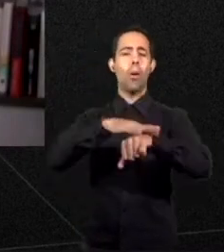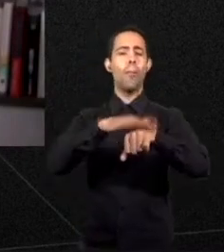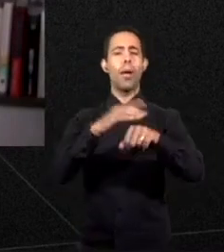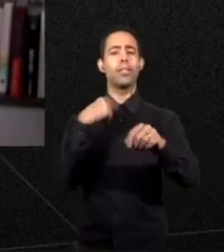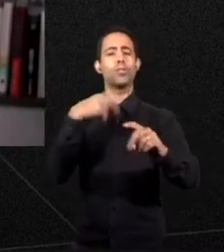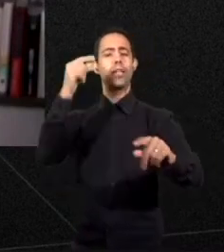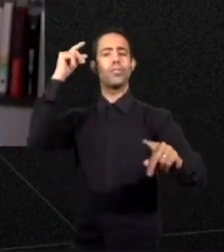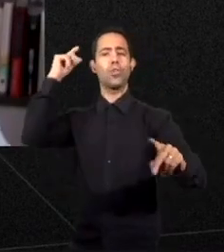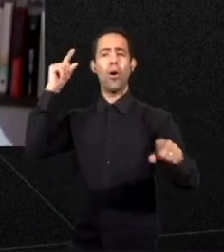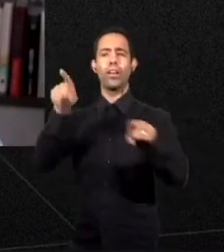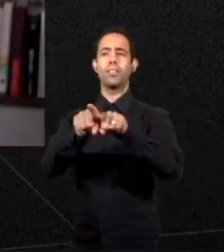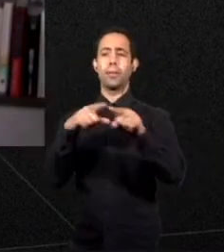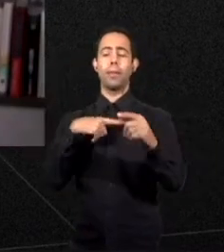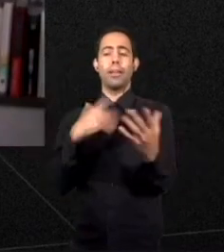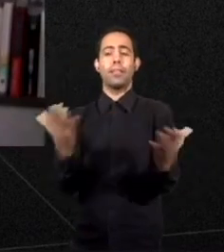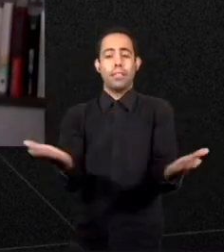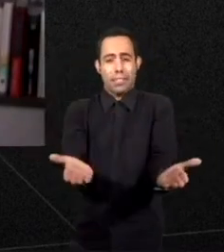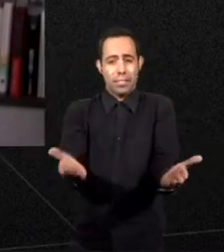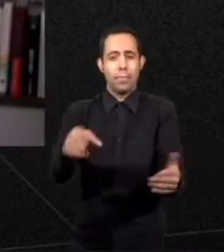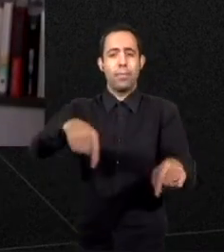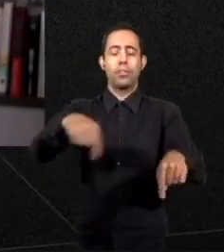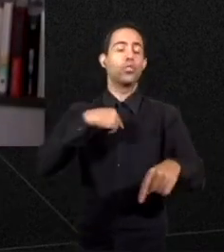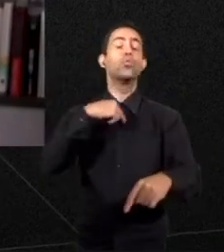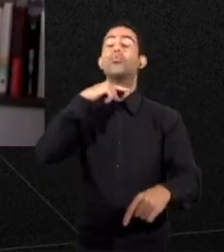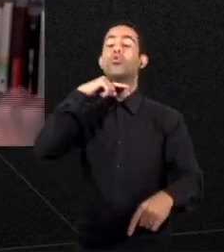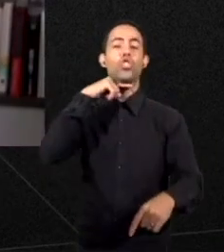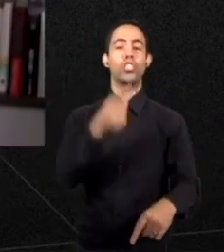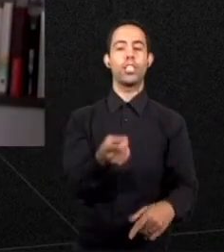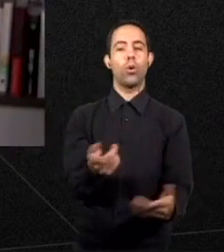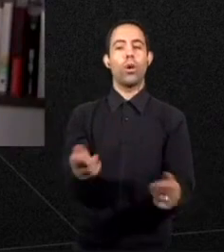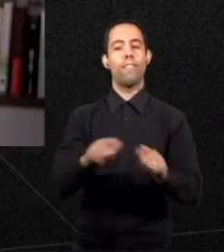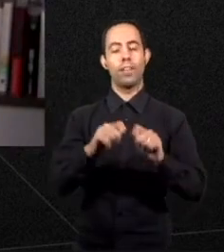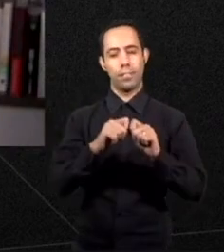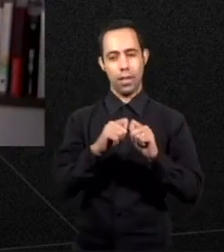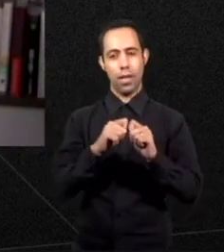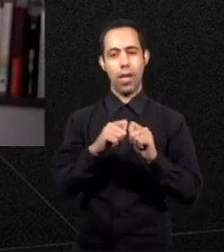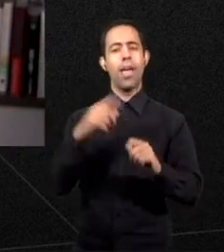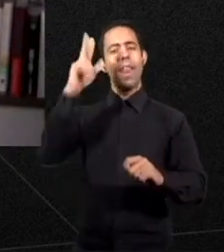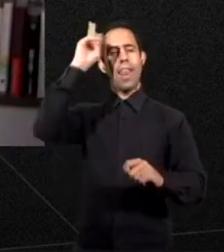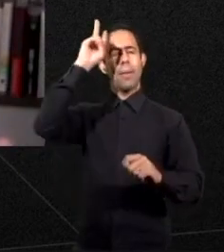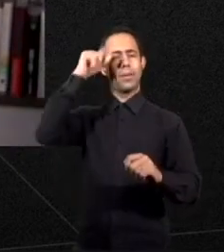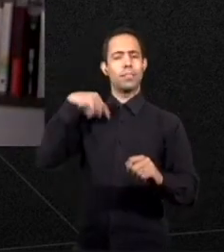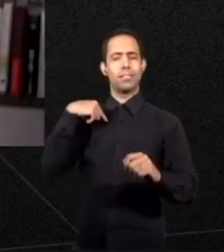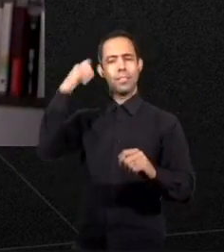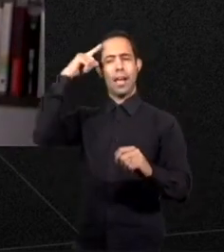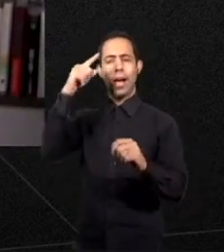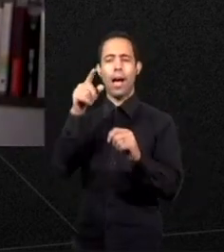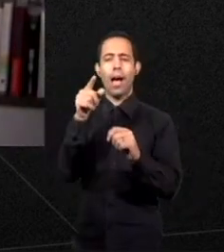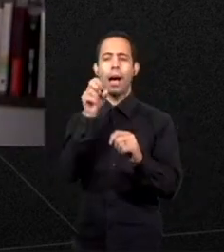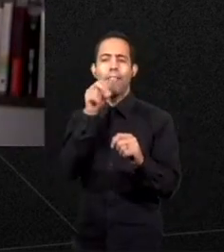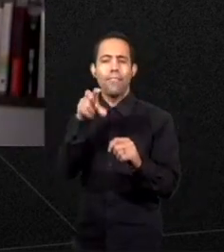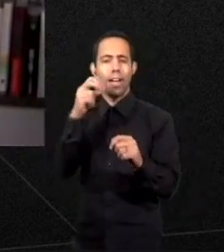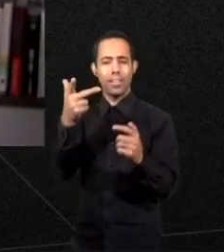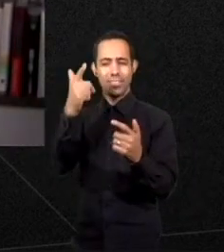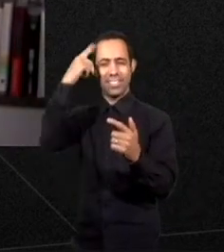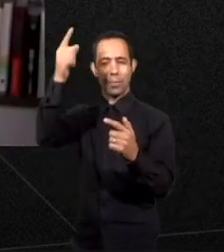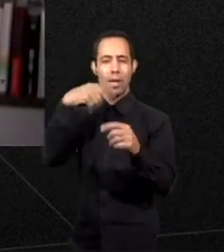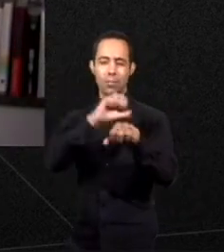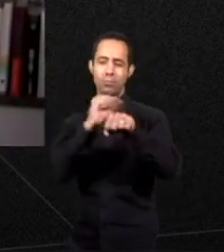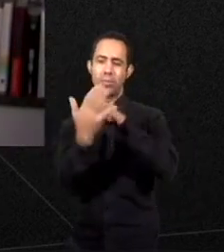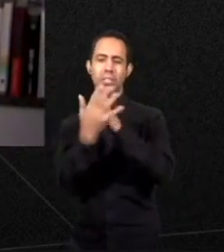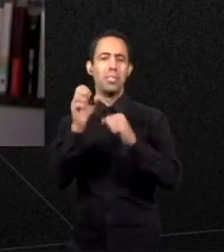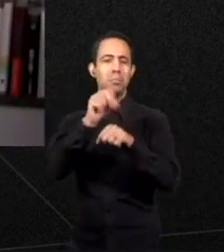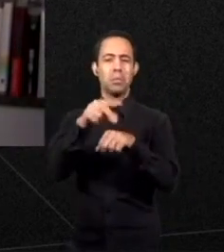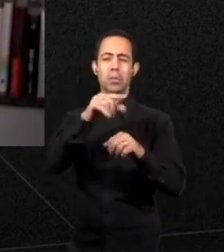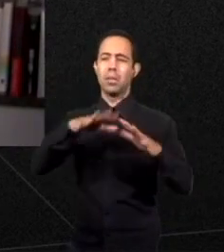helpless. When the Black Death spread and killed millions in the 14th century, nobody understood what was happening